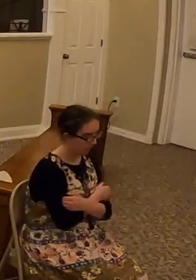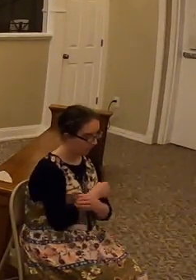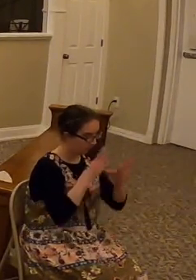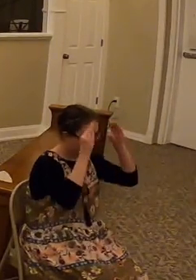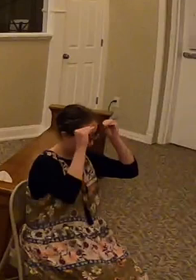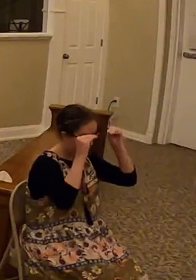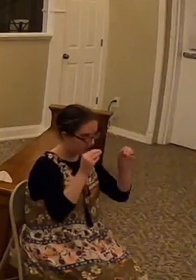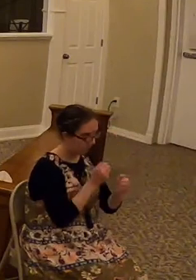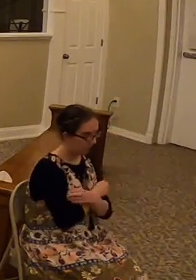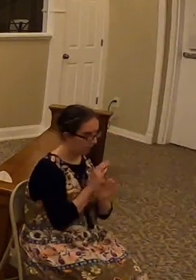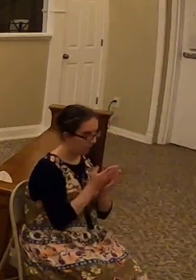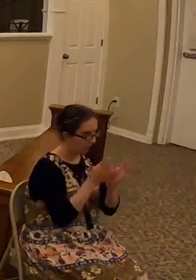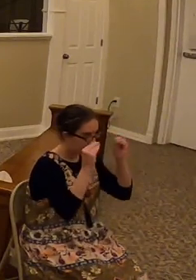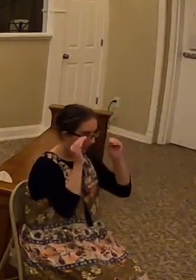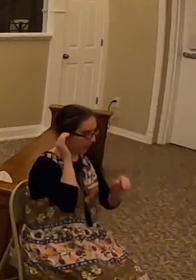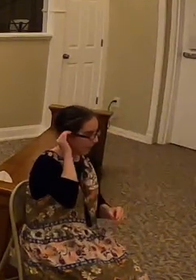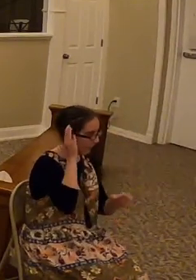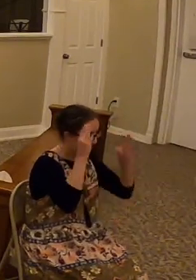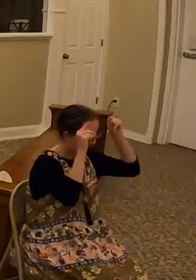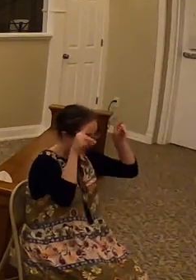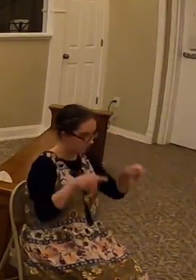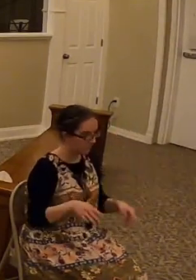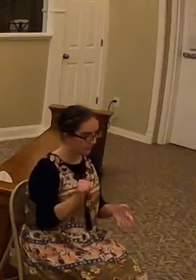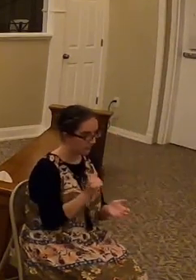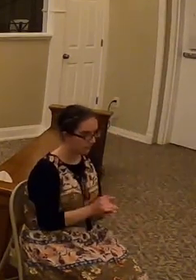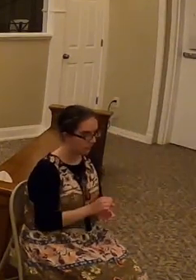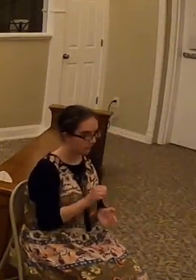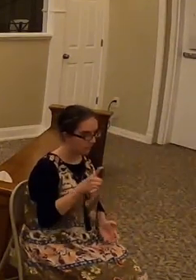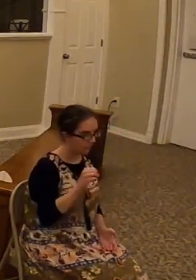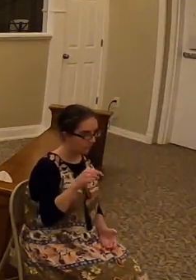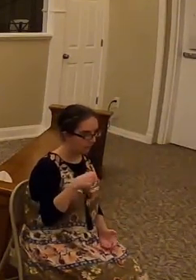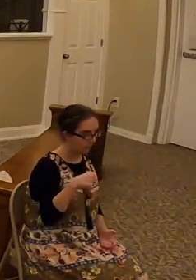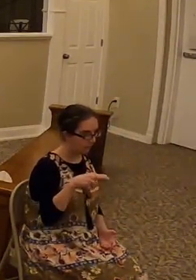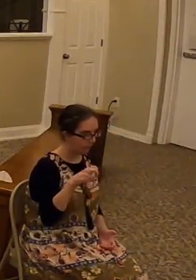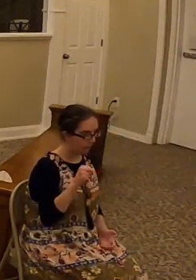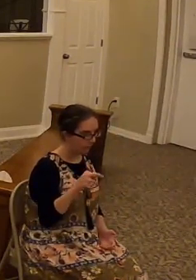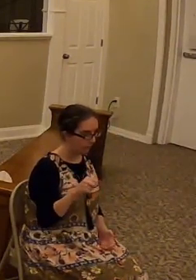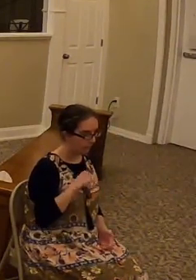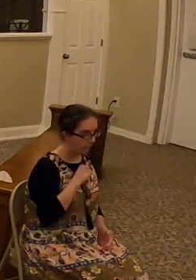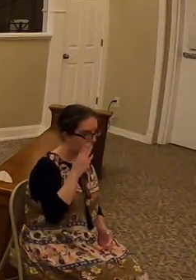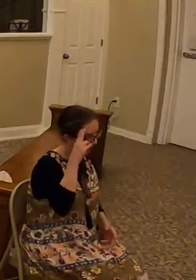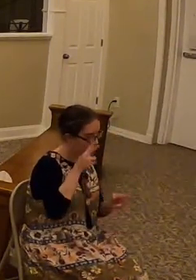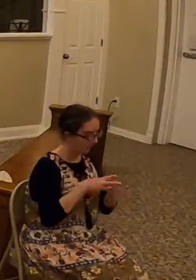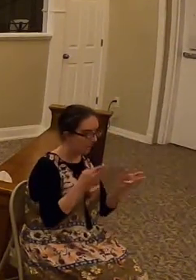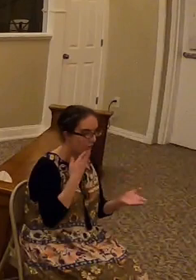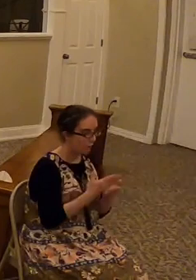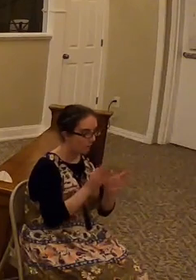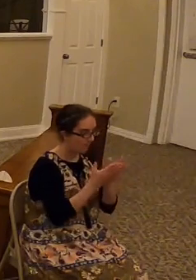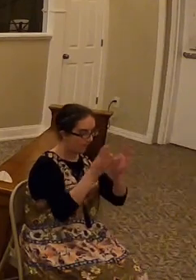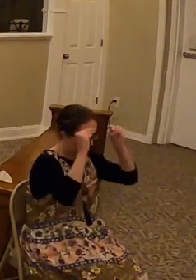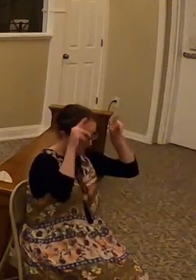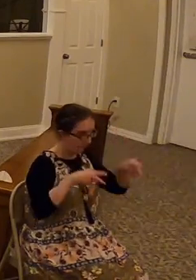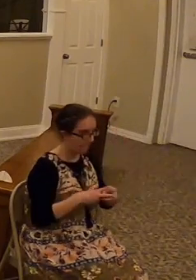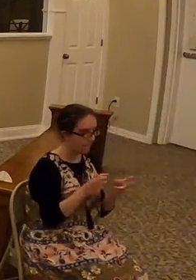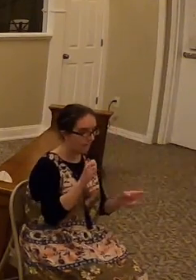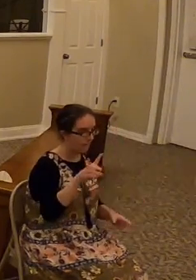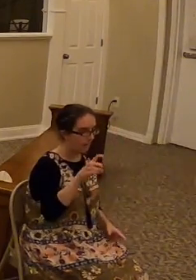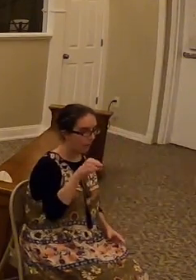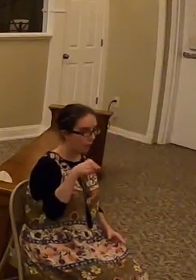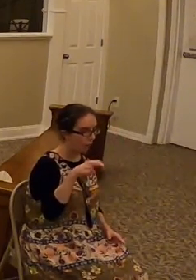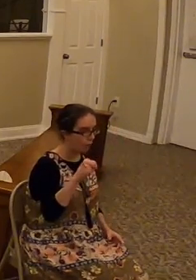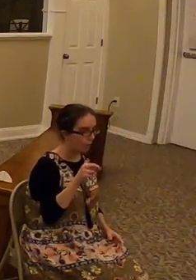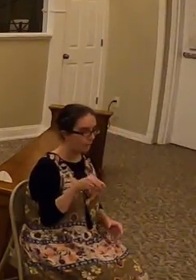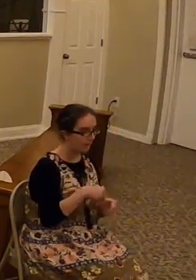I love teaching. I love Bible teaching. I love hearing teachers that are eloquent. I do. I know some really good Bible teachers that are very eloquent